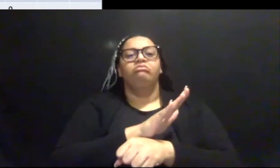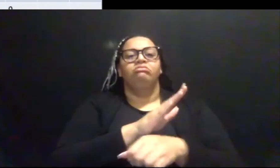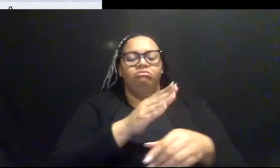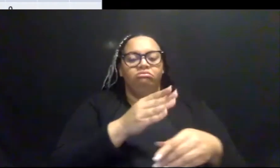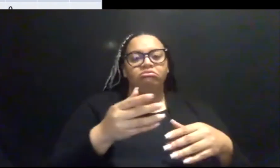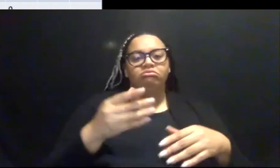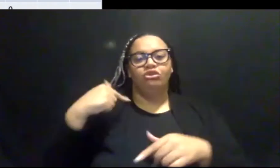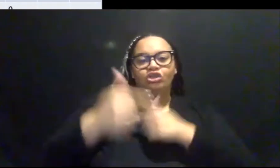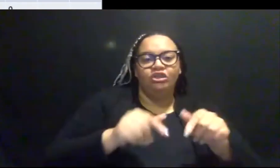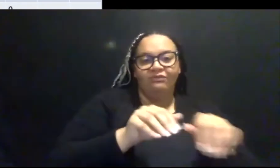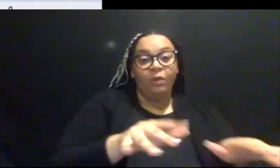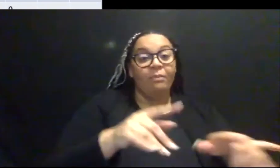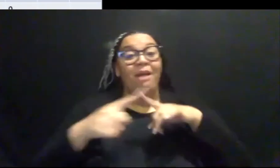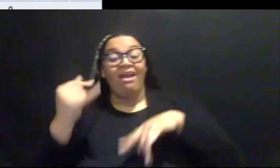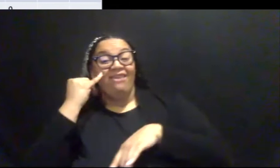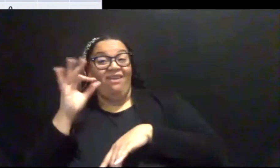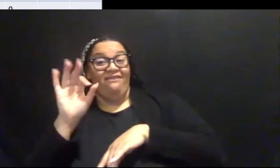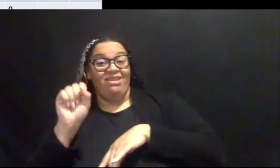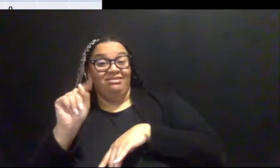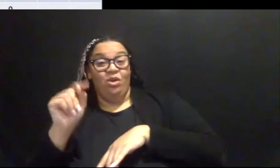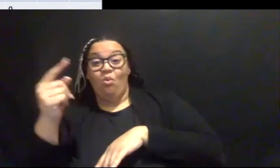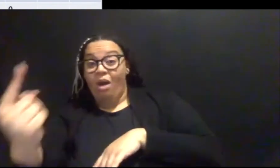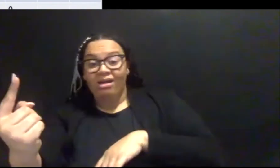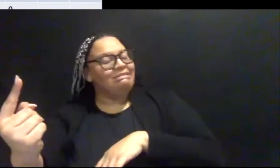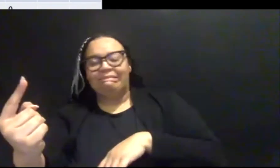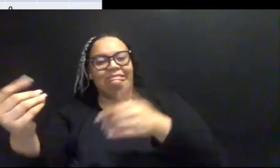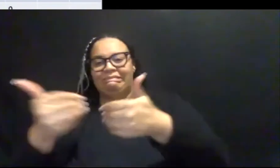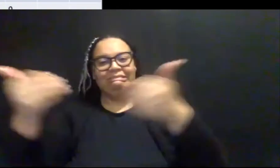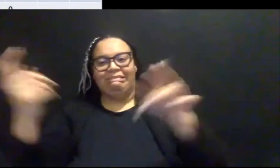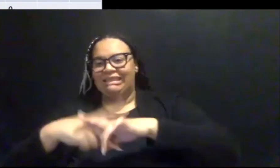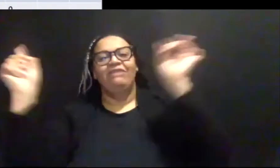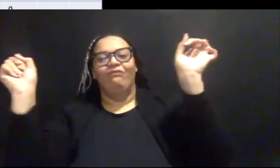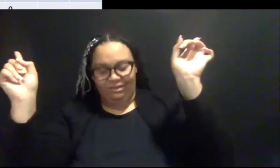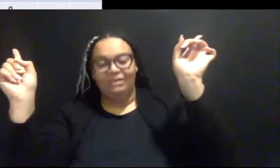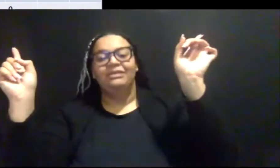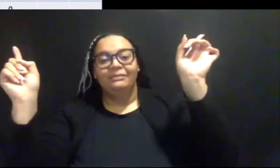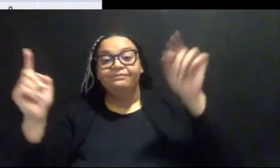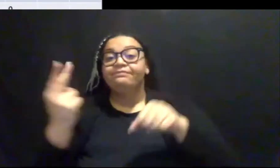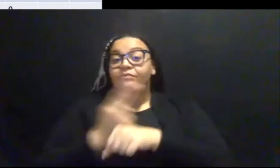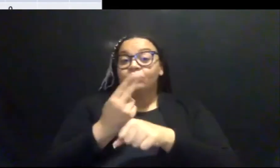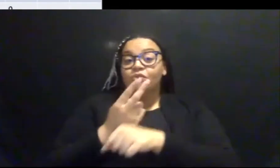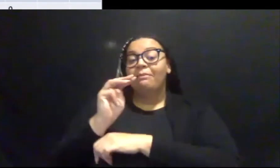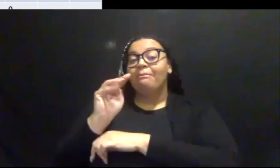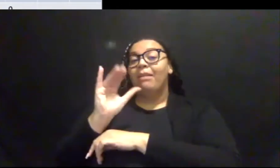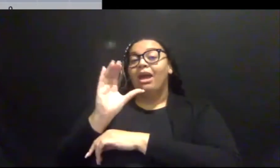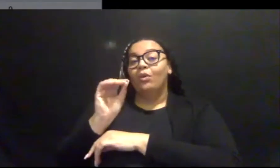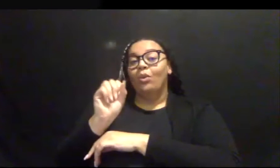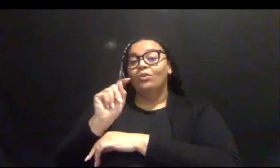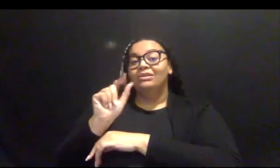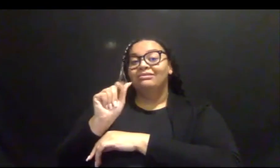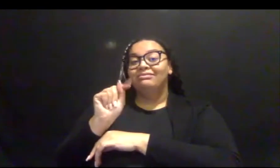1, that means there's no gene flow. You're completely genetically distinct from each other. Okay, so you use the microsat data to generate